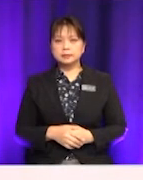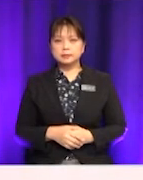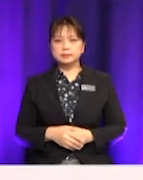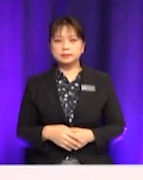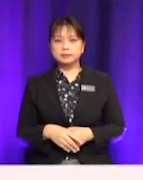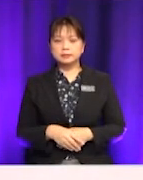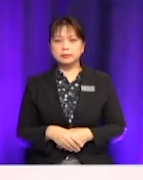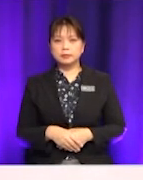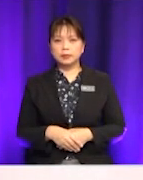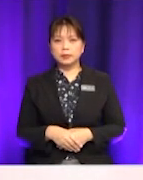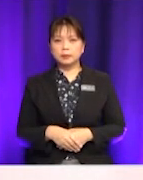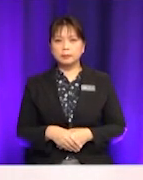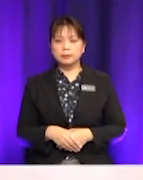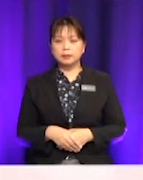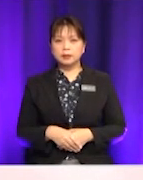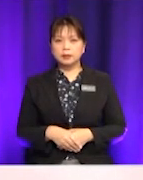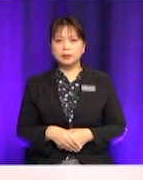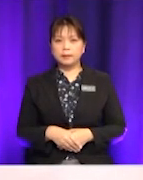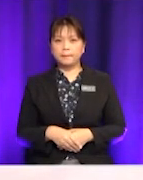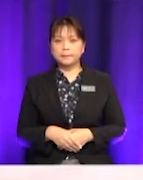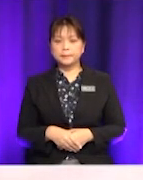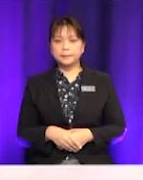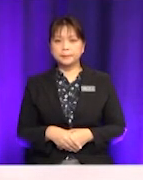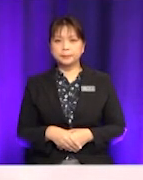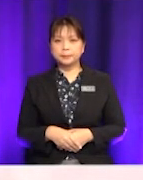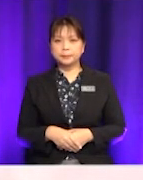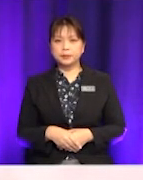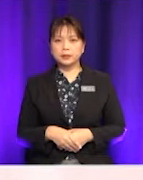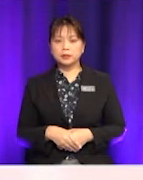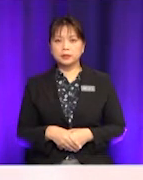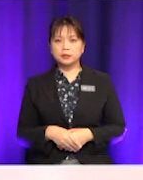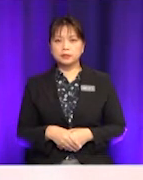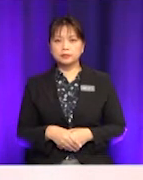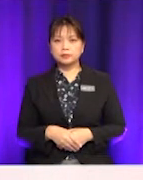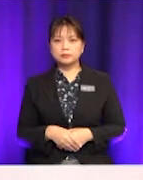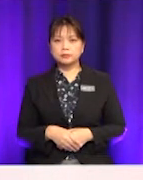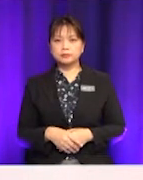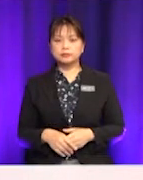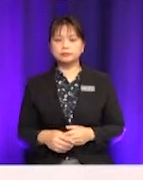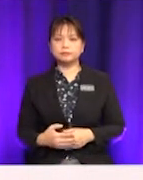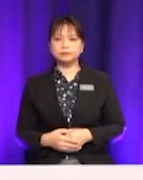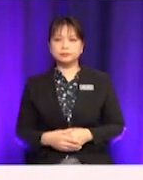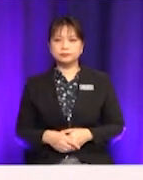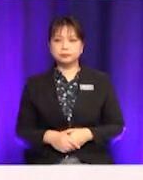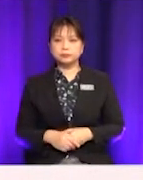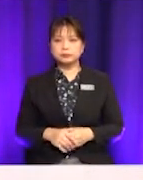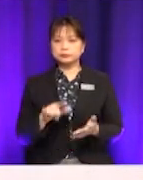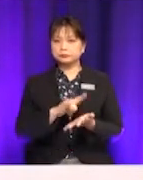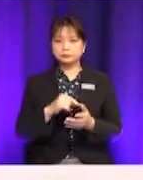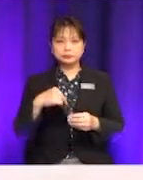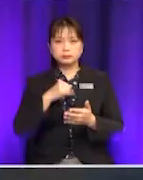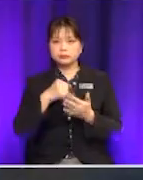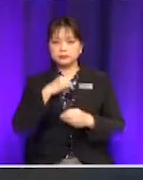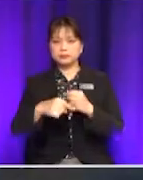having a car. Amazing. Right, let's move on to this week's. All right, that's about it.